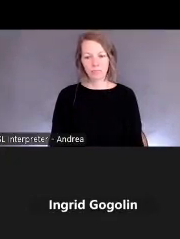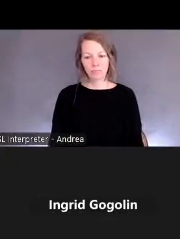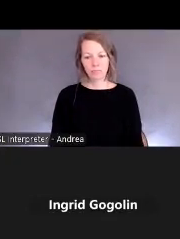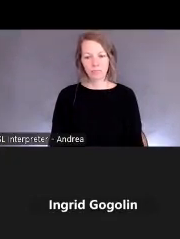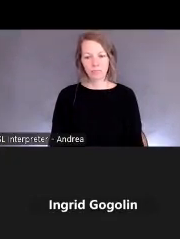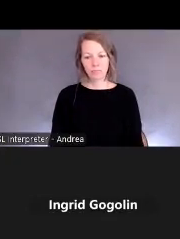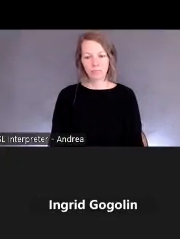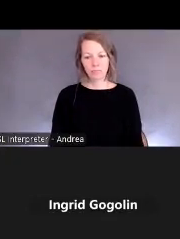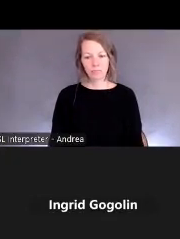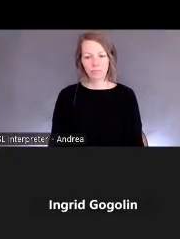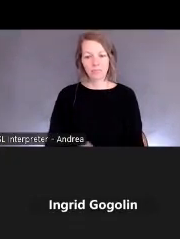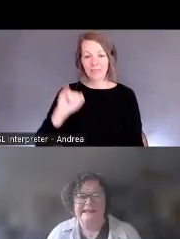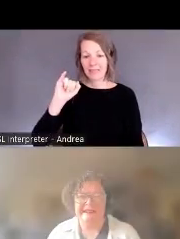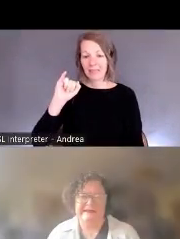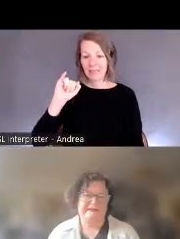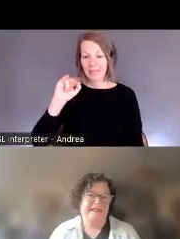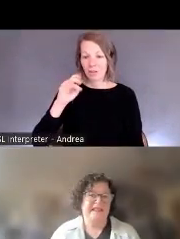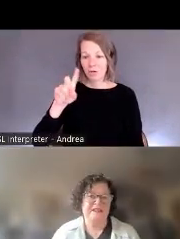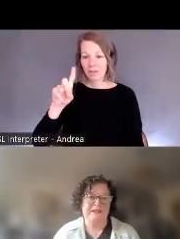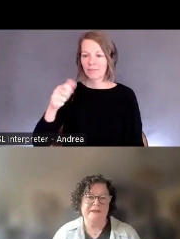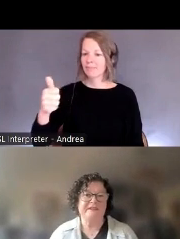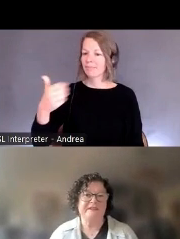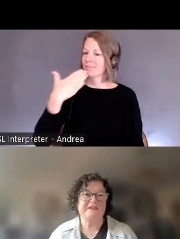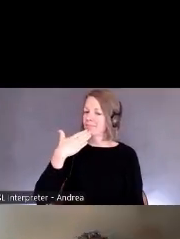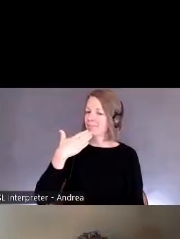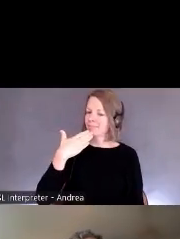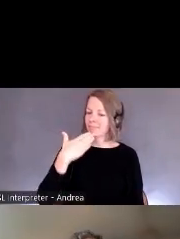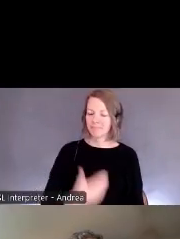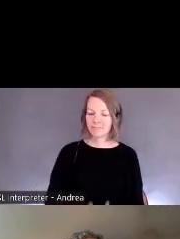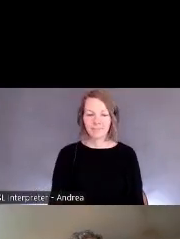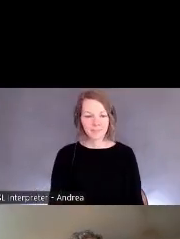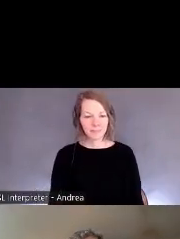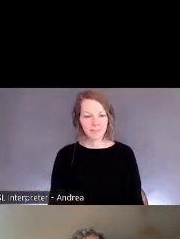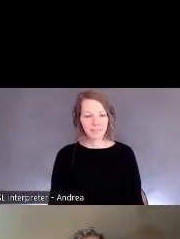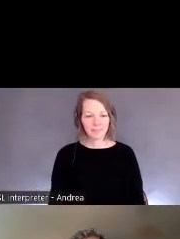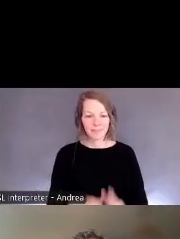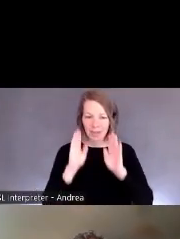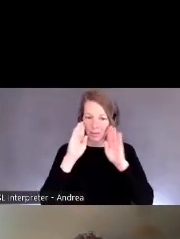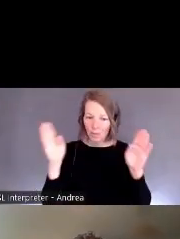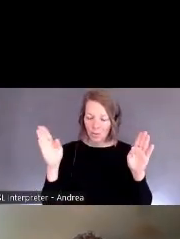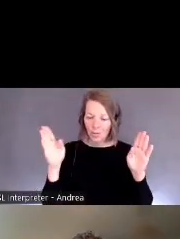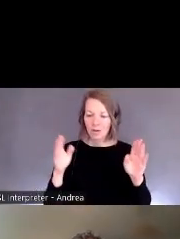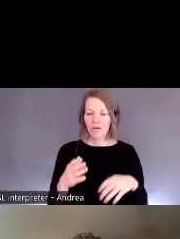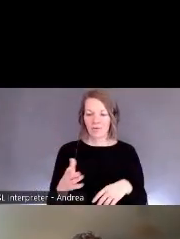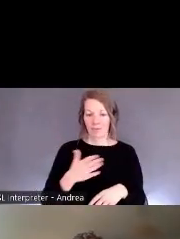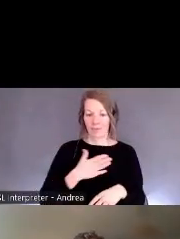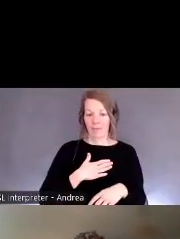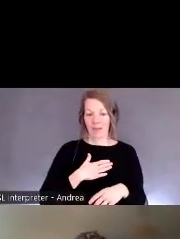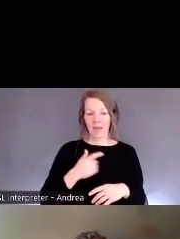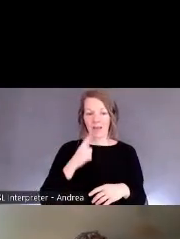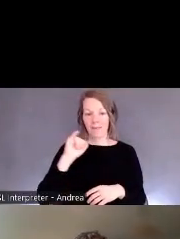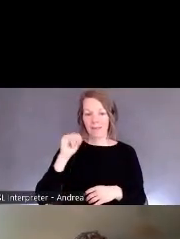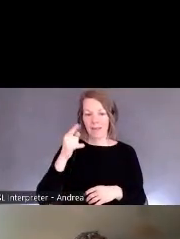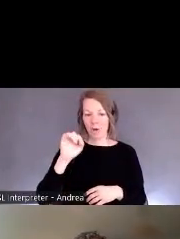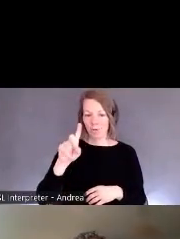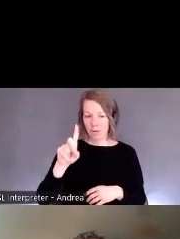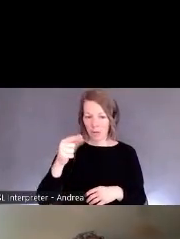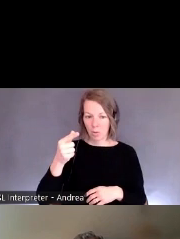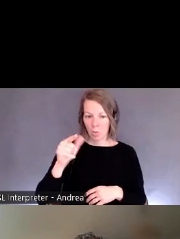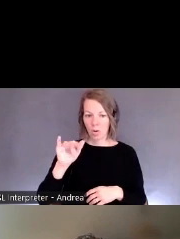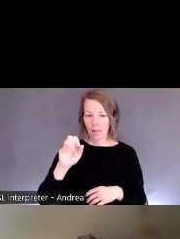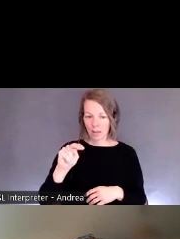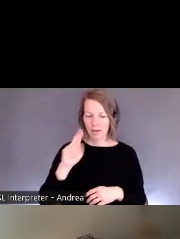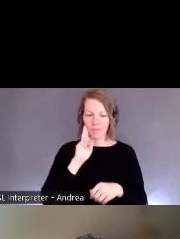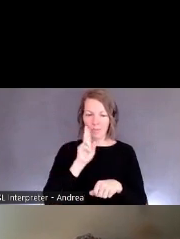So Ingrid, please, it's Yeah, your. thank you very much. Hello, also from my side. I'm Ingrid Gogolin. I'm working at